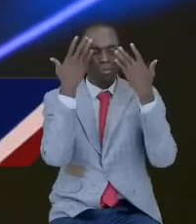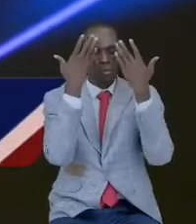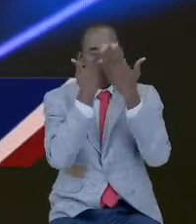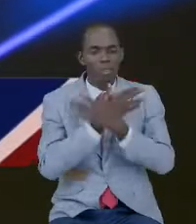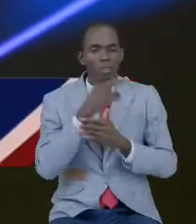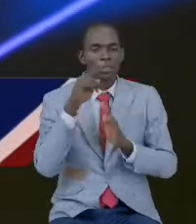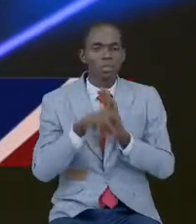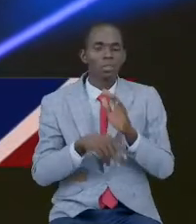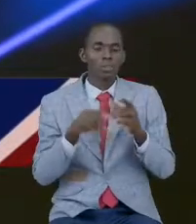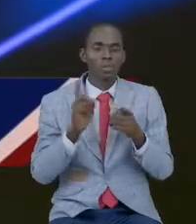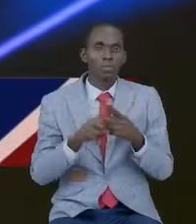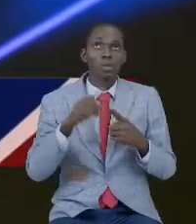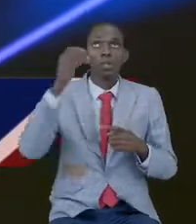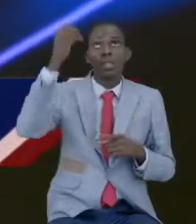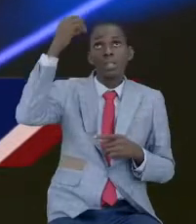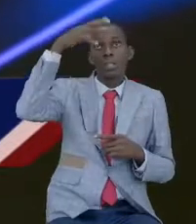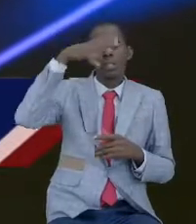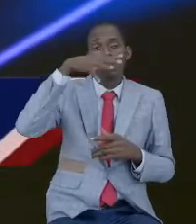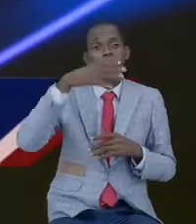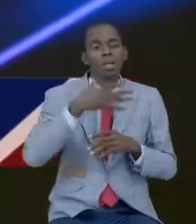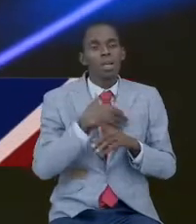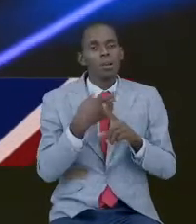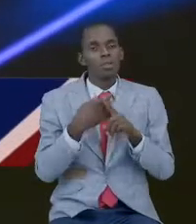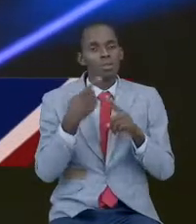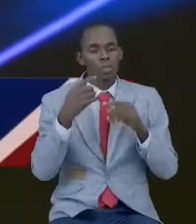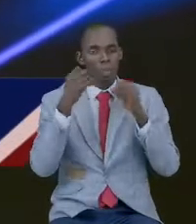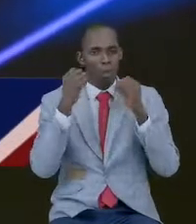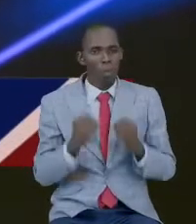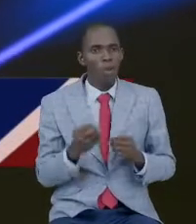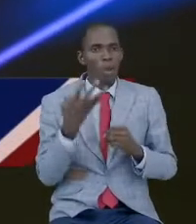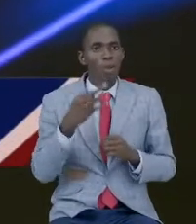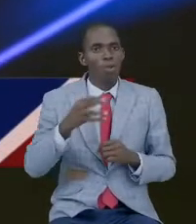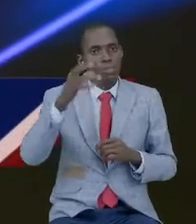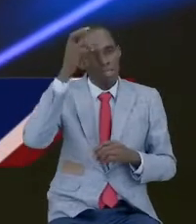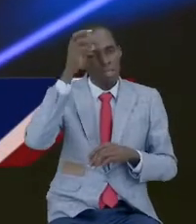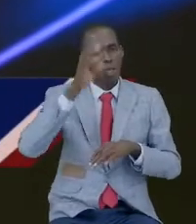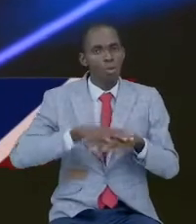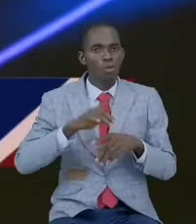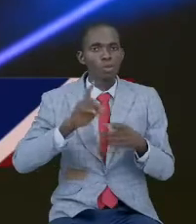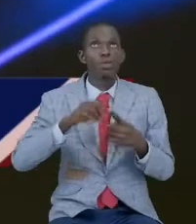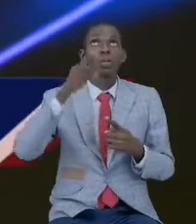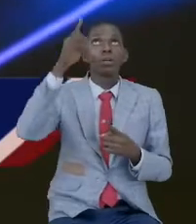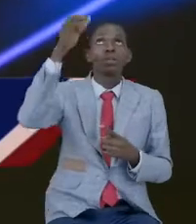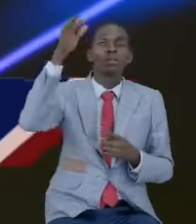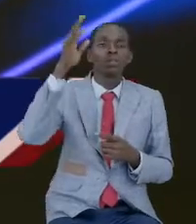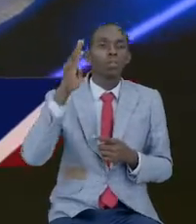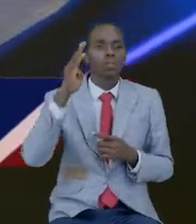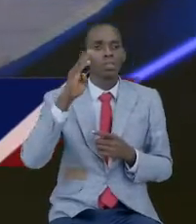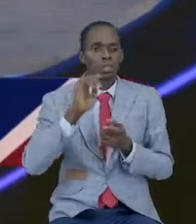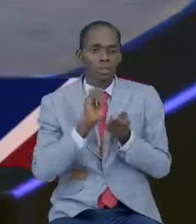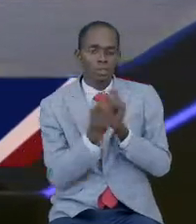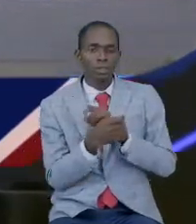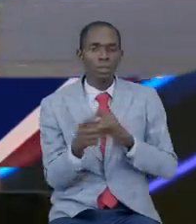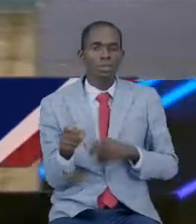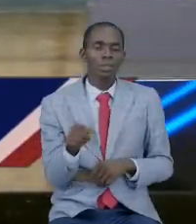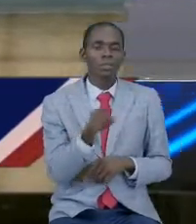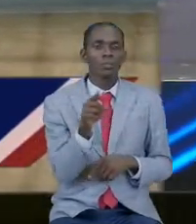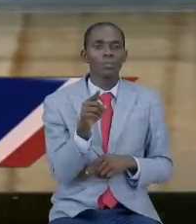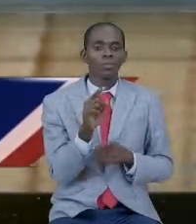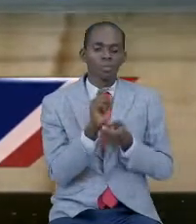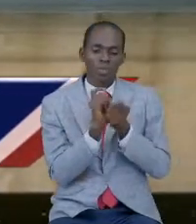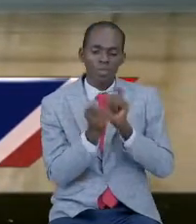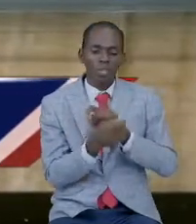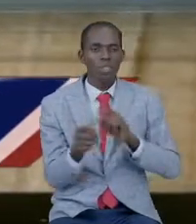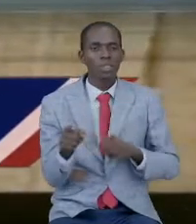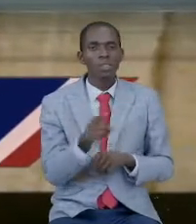light, and from the power of Satan unto God. Turn them, turn